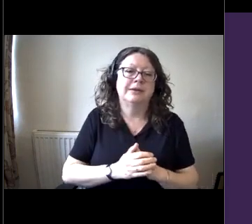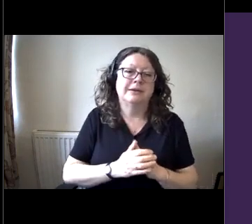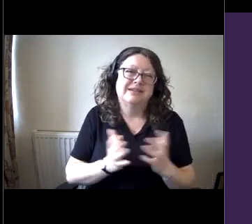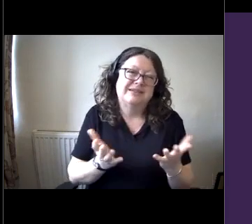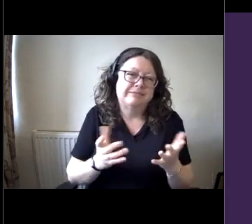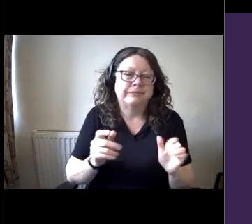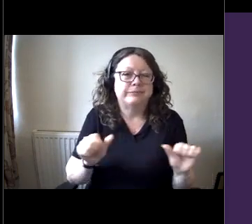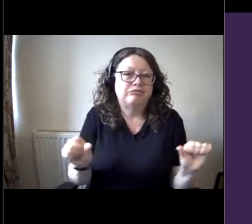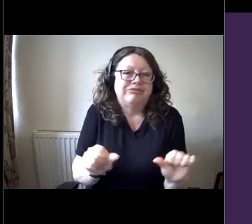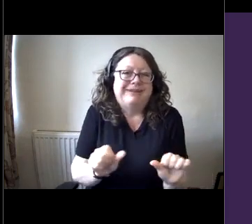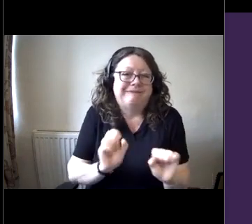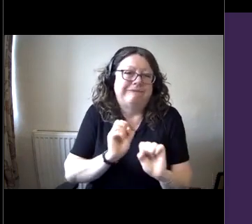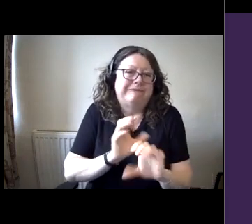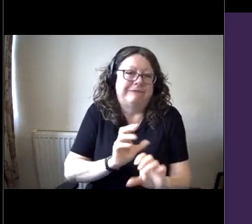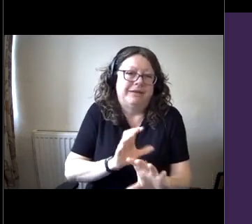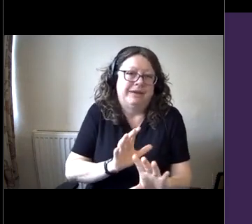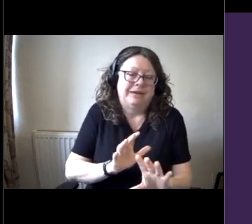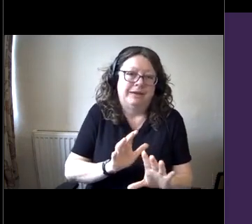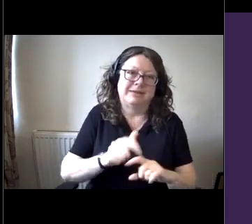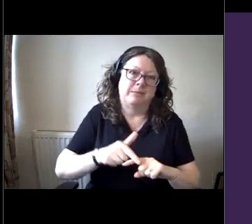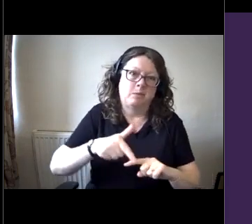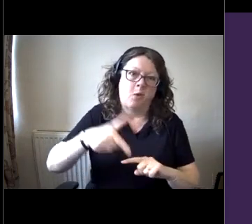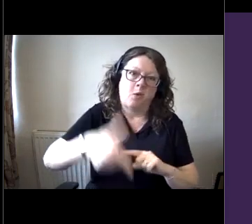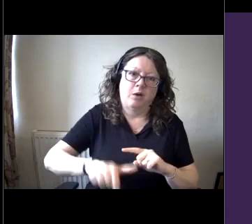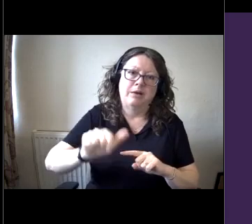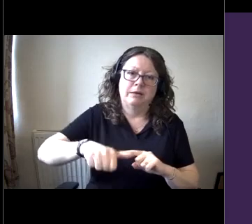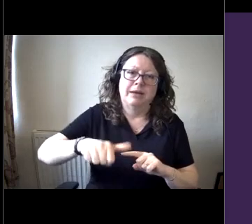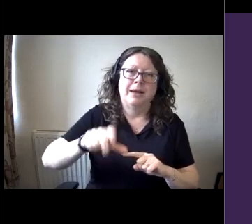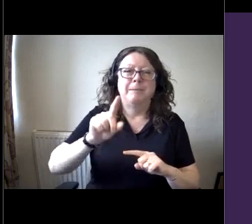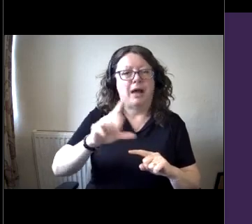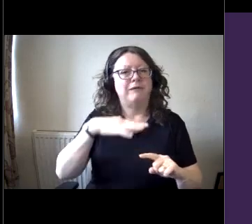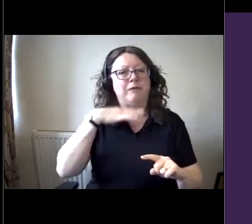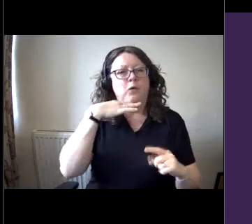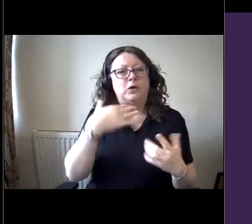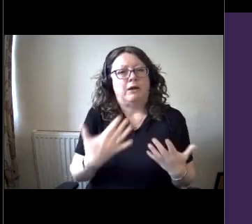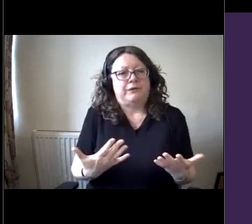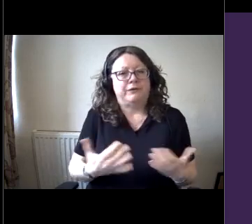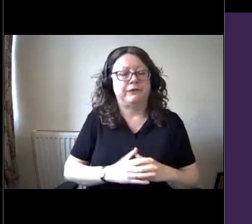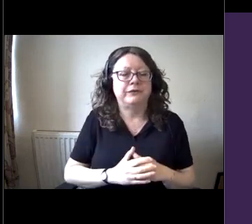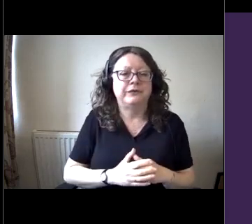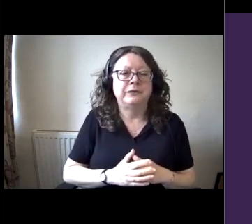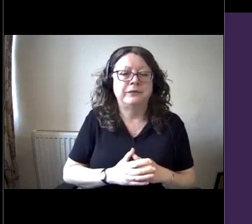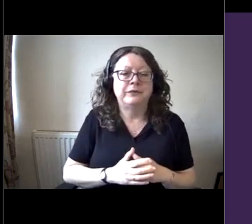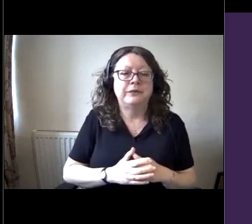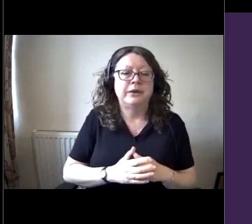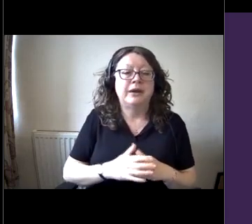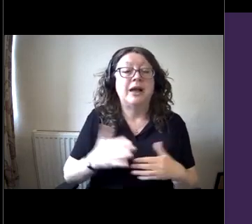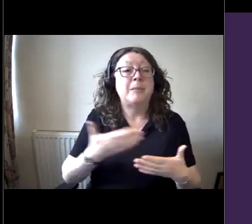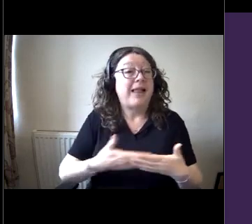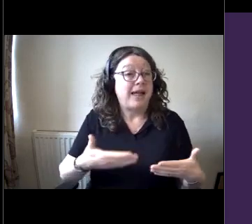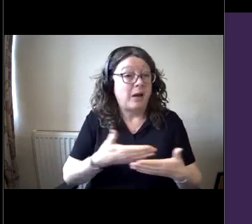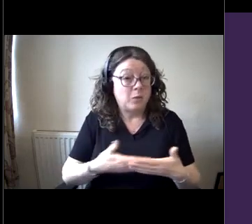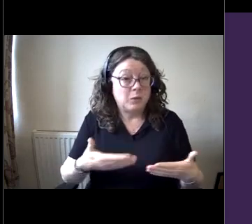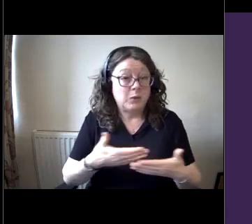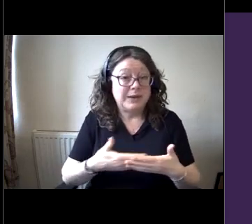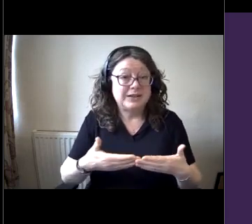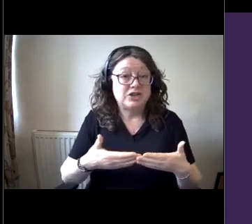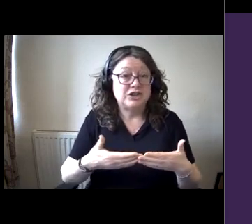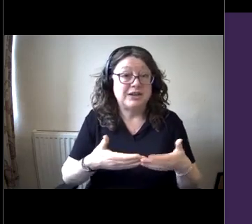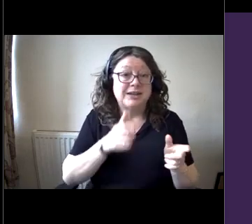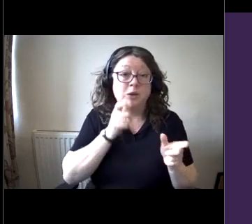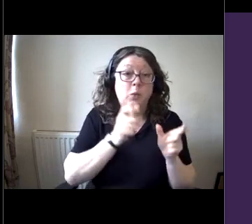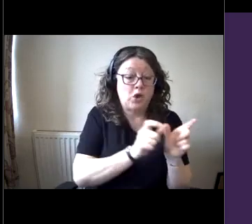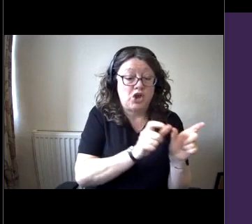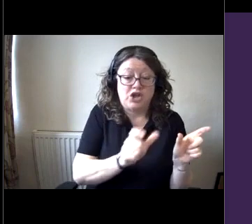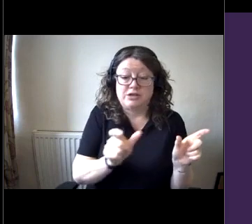that, but for the purposes of this presentation, in a nutshell, this is speech. And we can think about language as being the words that we